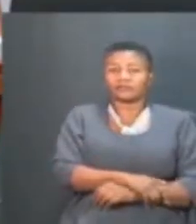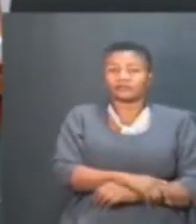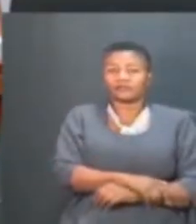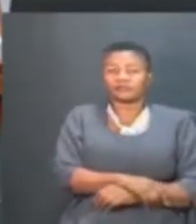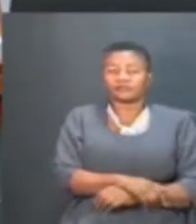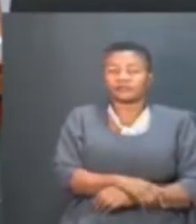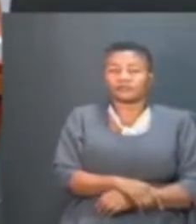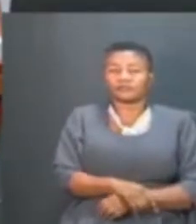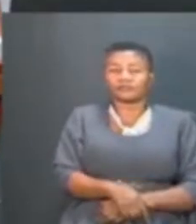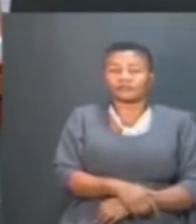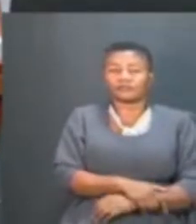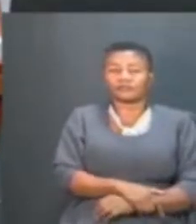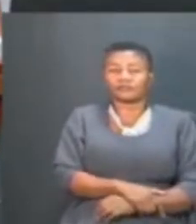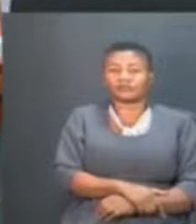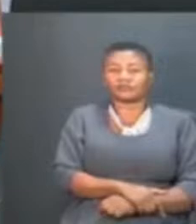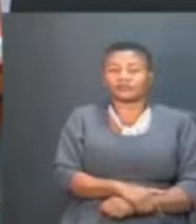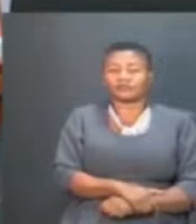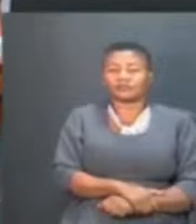That's